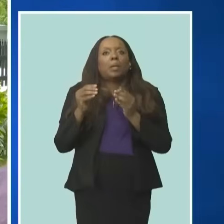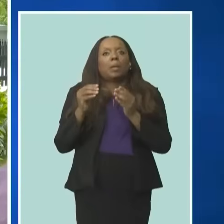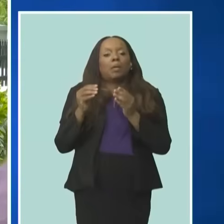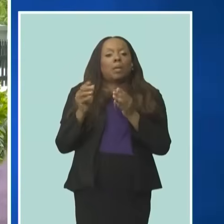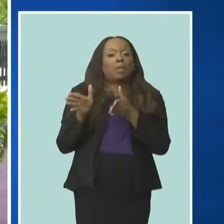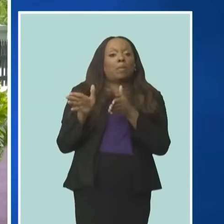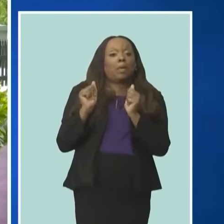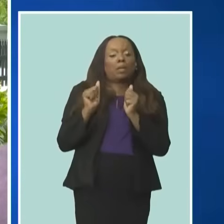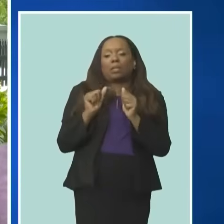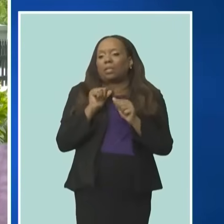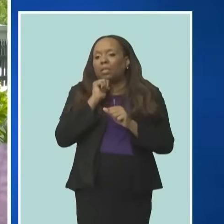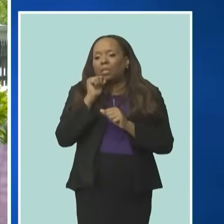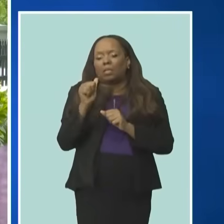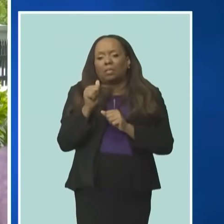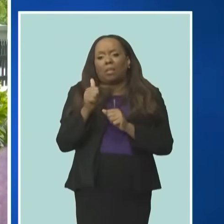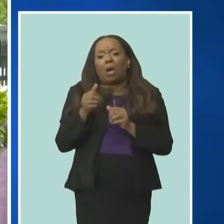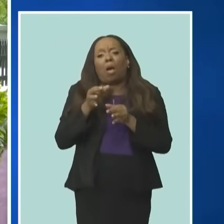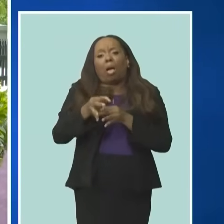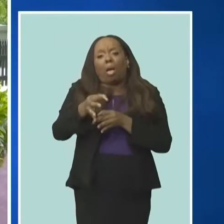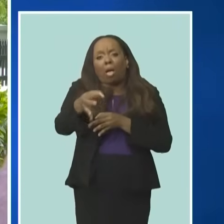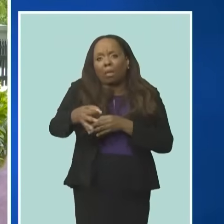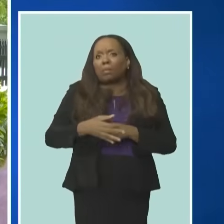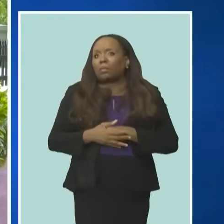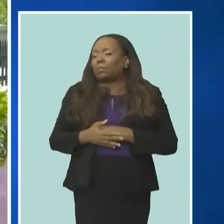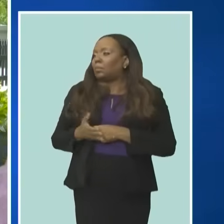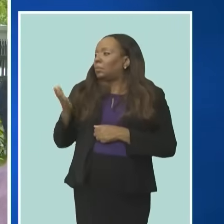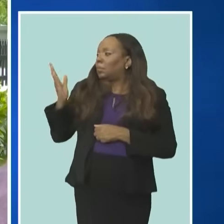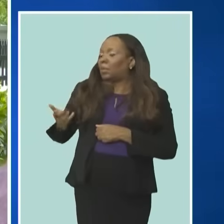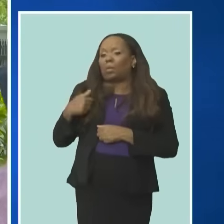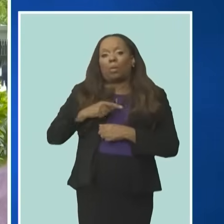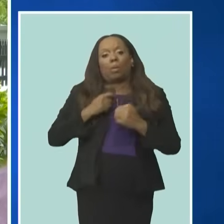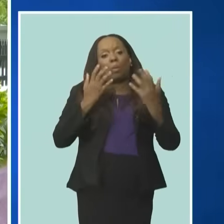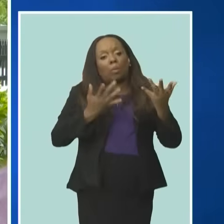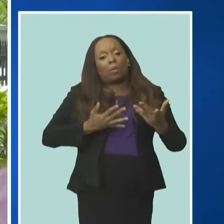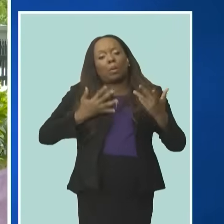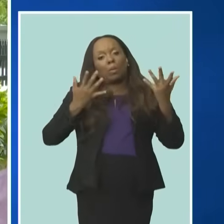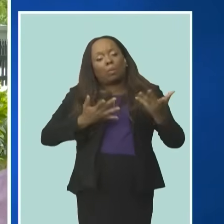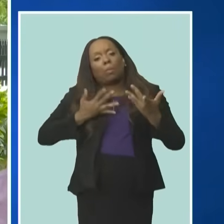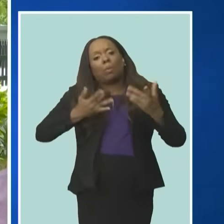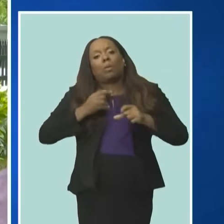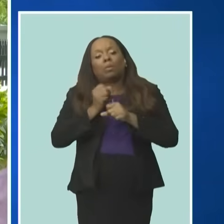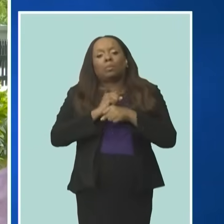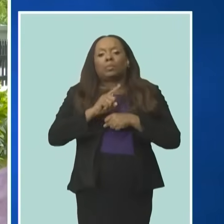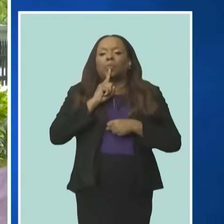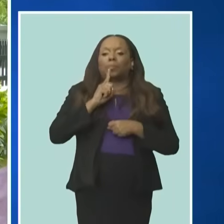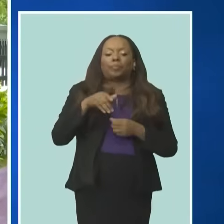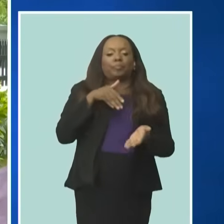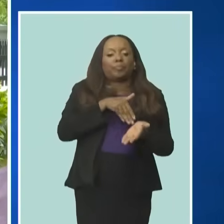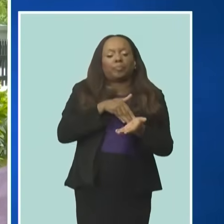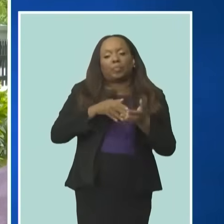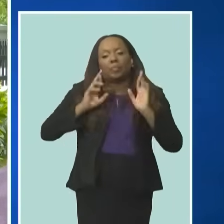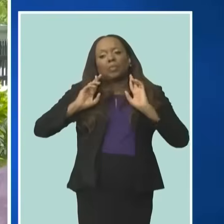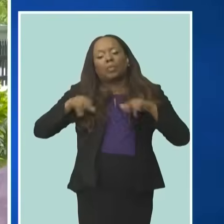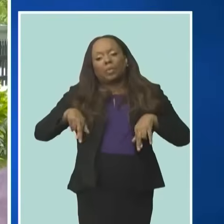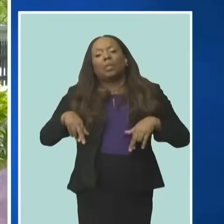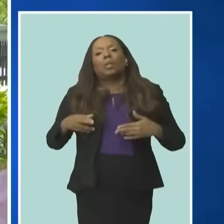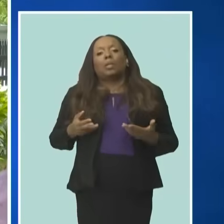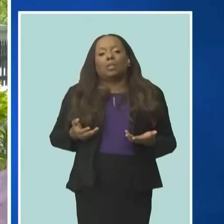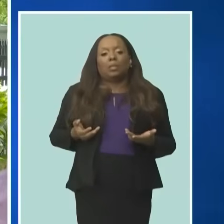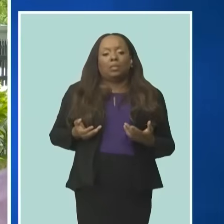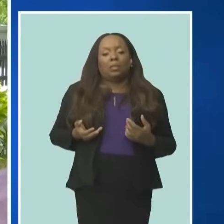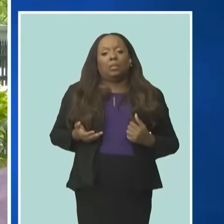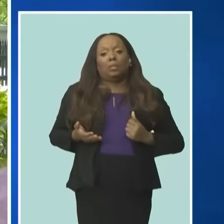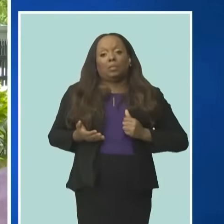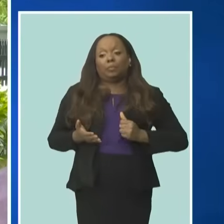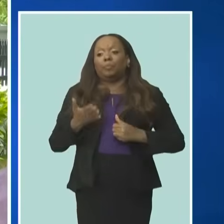work with the Barbados Association of Medical Practitioners to ensure that the medical reports that insurance companies receive are